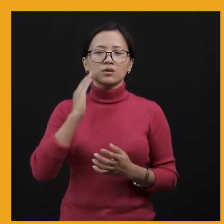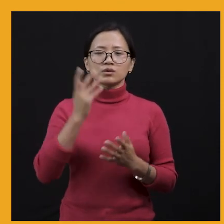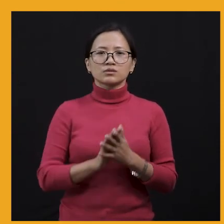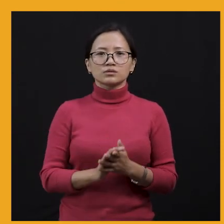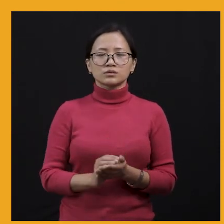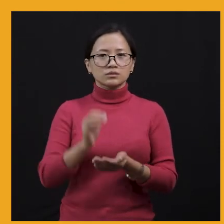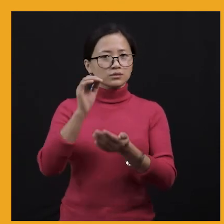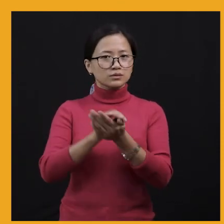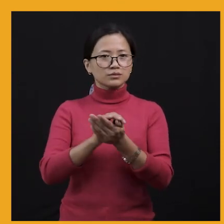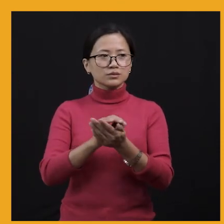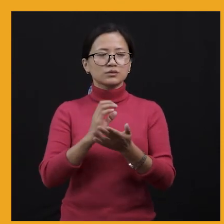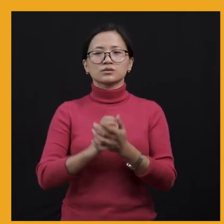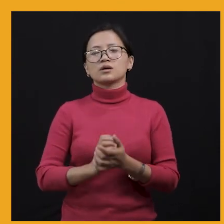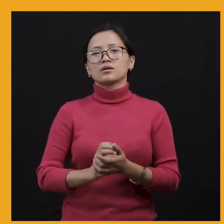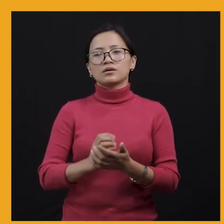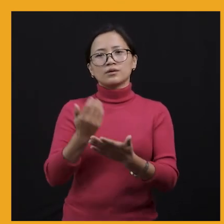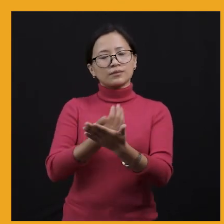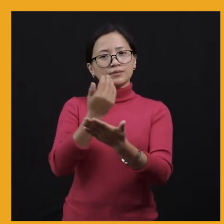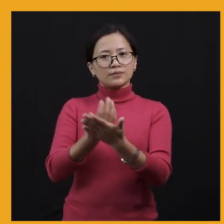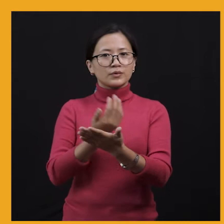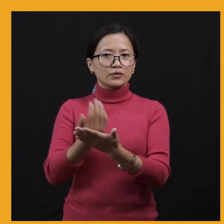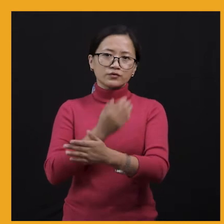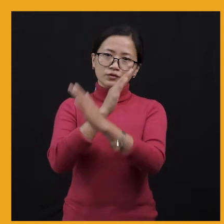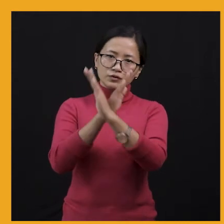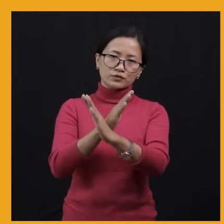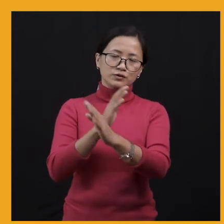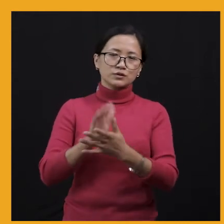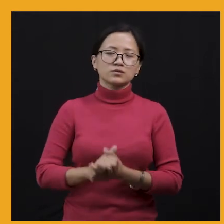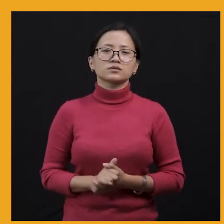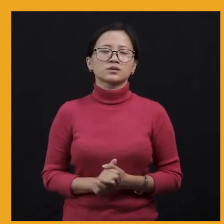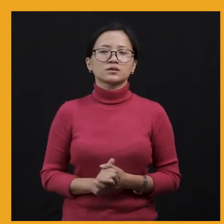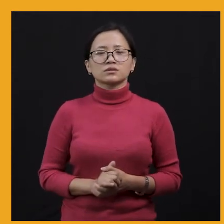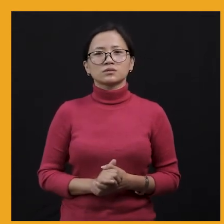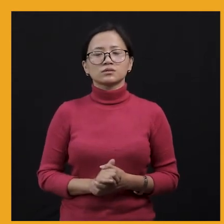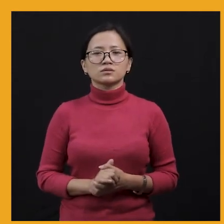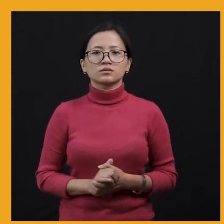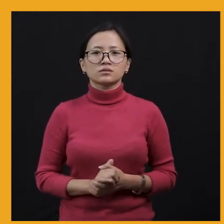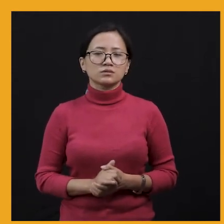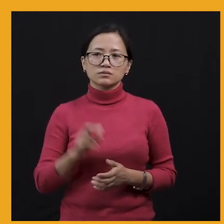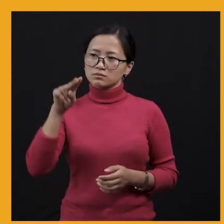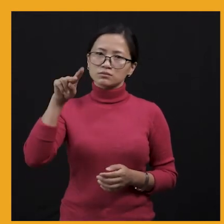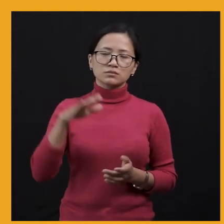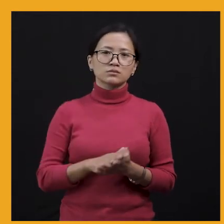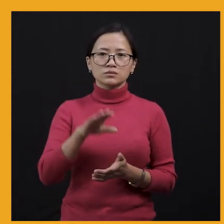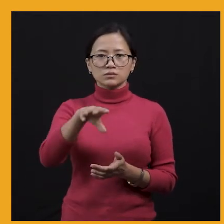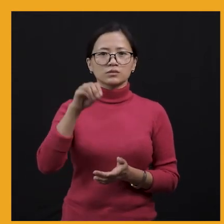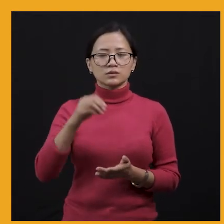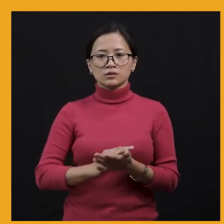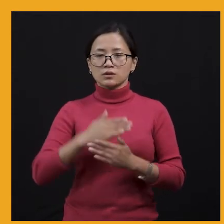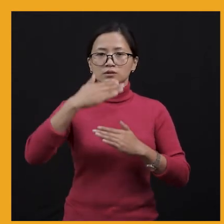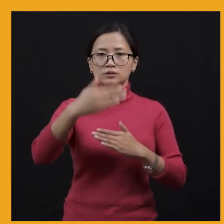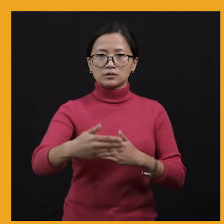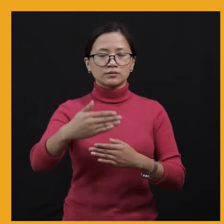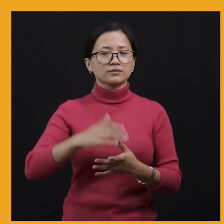say conservation, dear students, when we say conservation, it means we are taking a step.